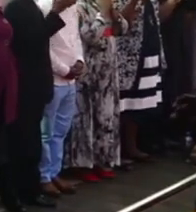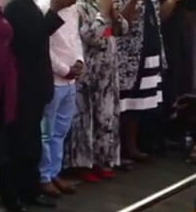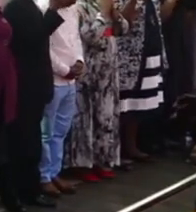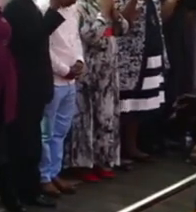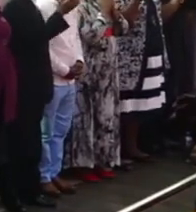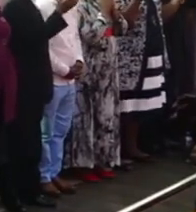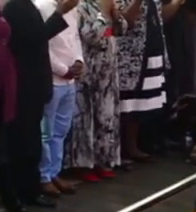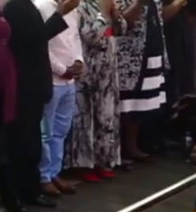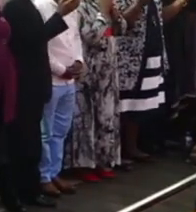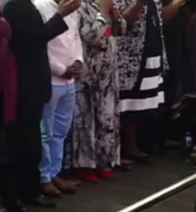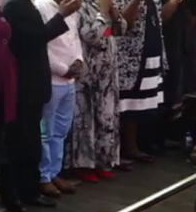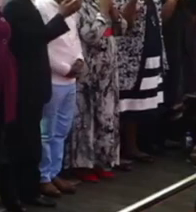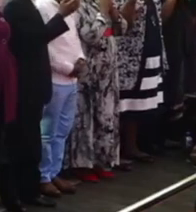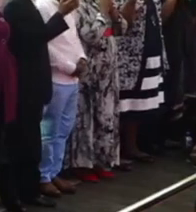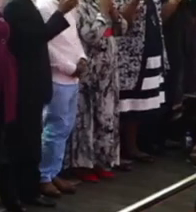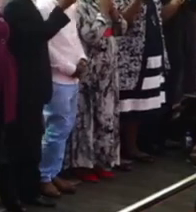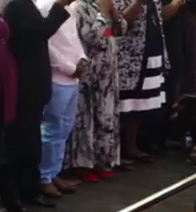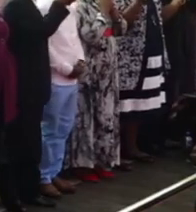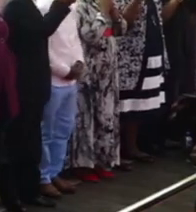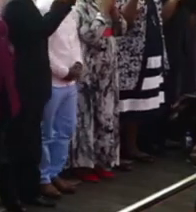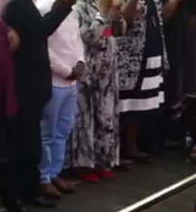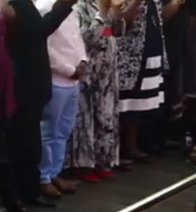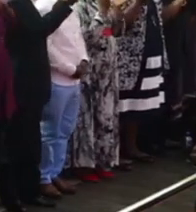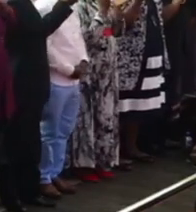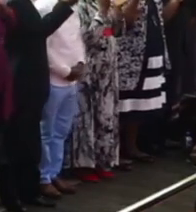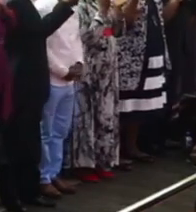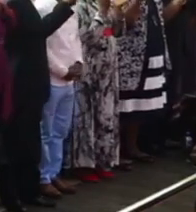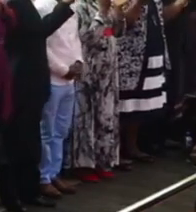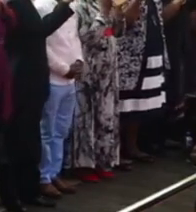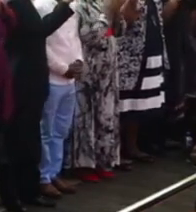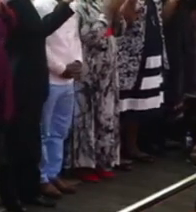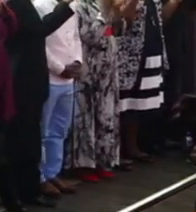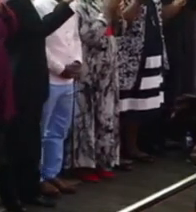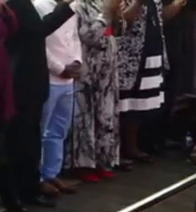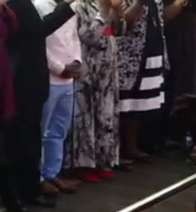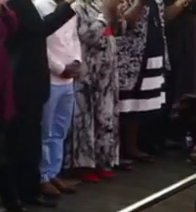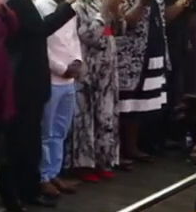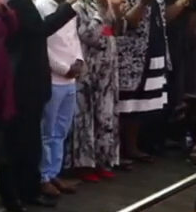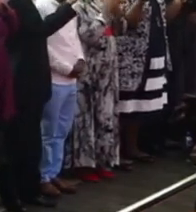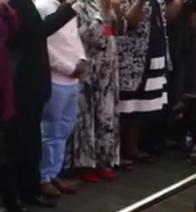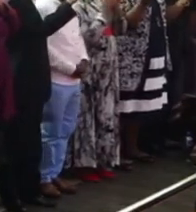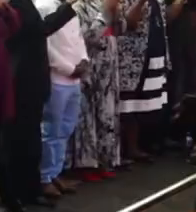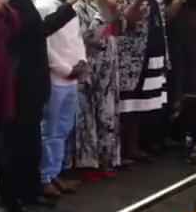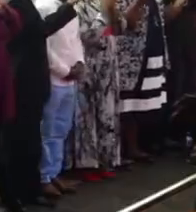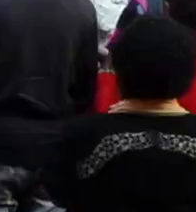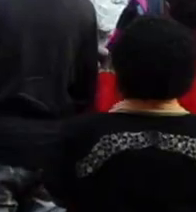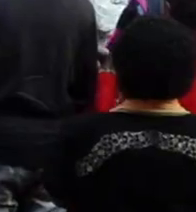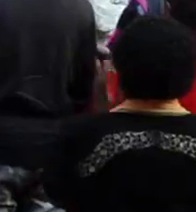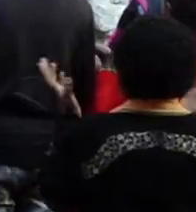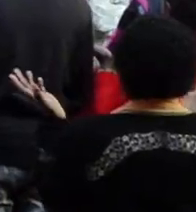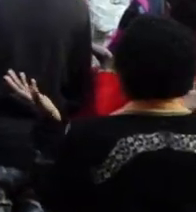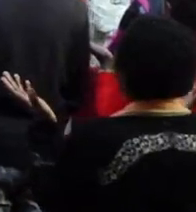functions of their body, ya kazi ya viungo vya mwili, in the name of Jesus Christ, katika jina la Yesu. Be healed. Pona. Receive